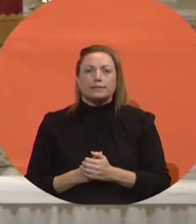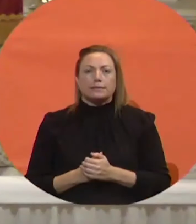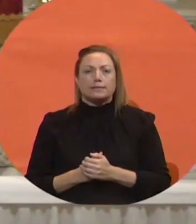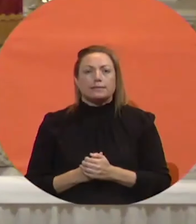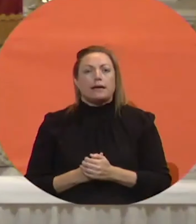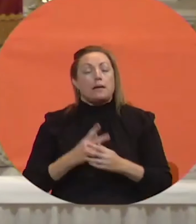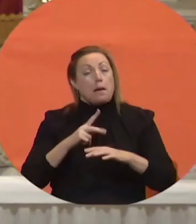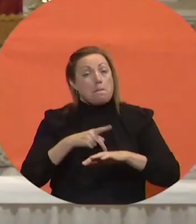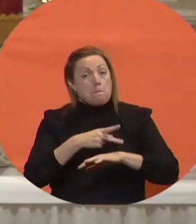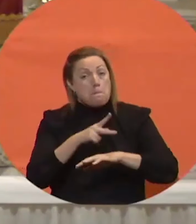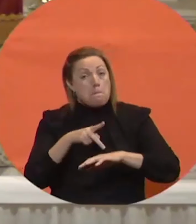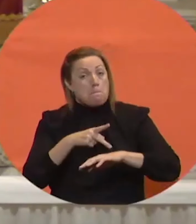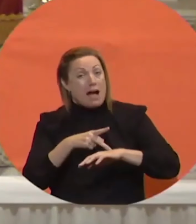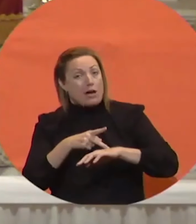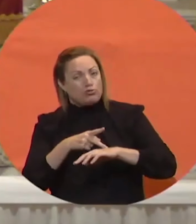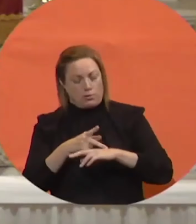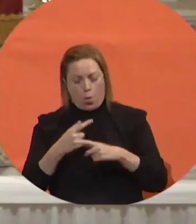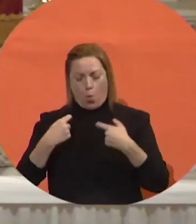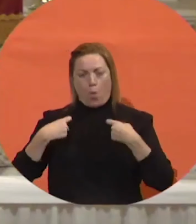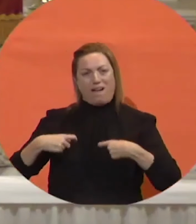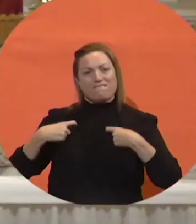and welfare activities.